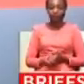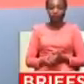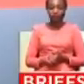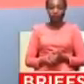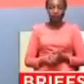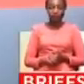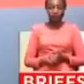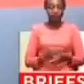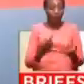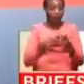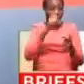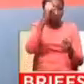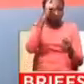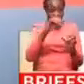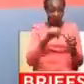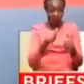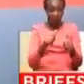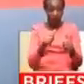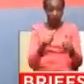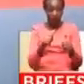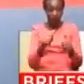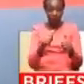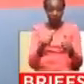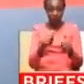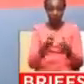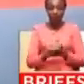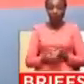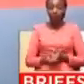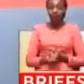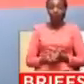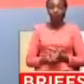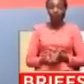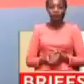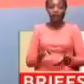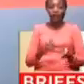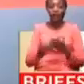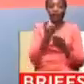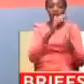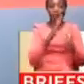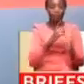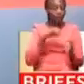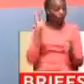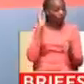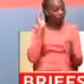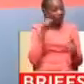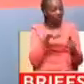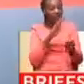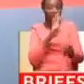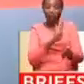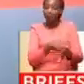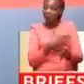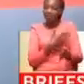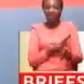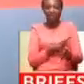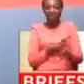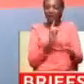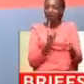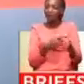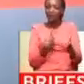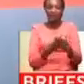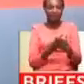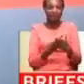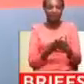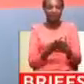you understand what I'm telling you. They can follow every copy. And anybody who listens to that music is now